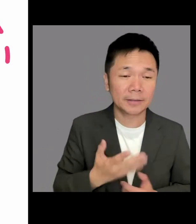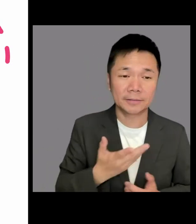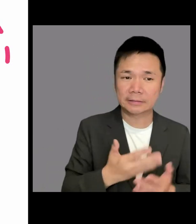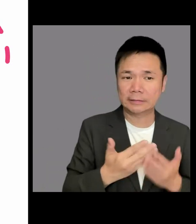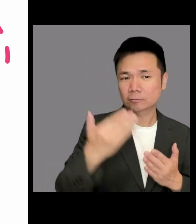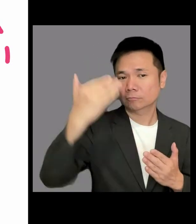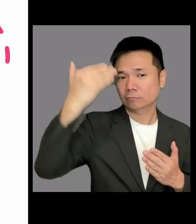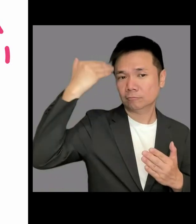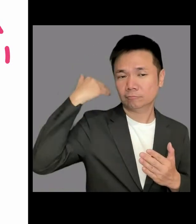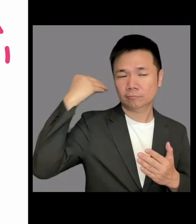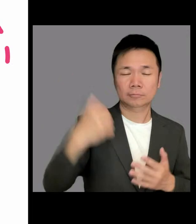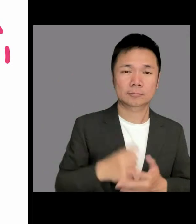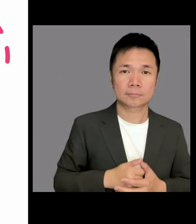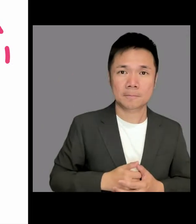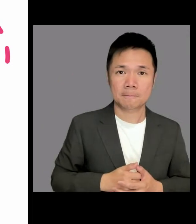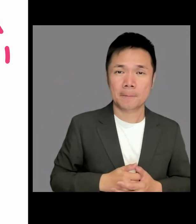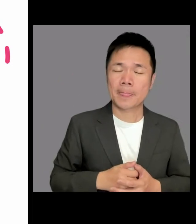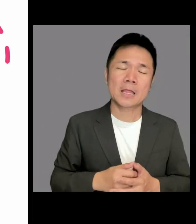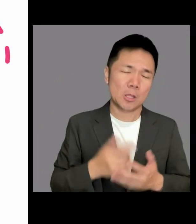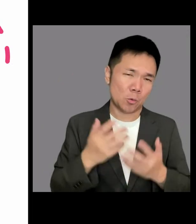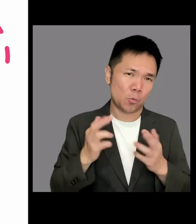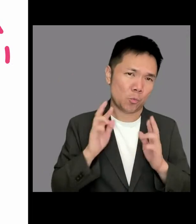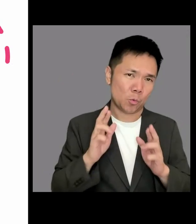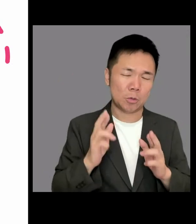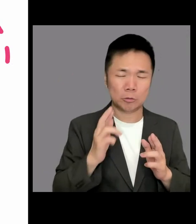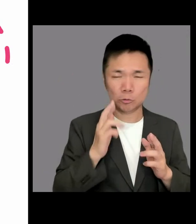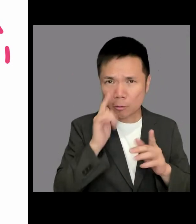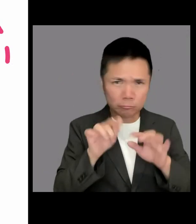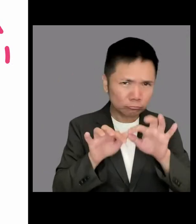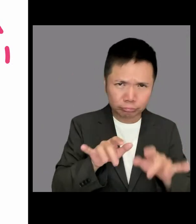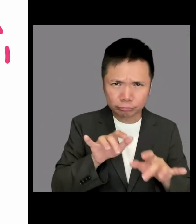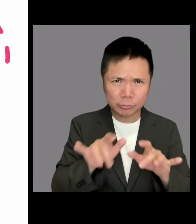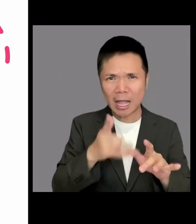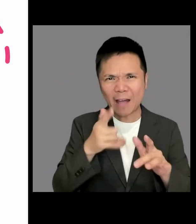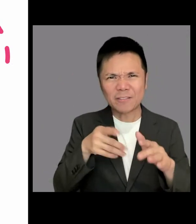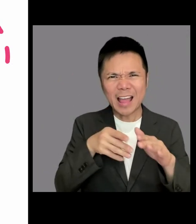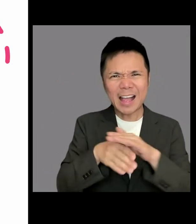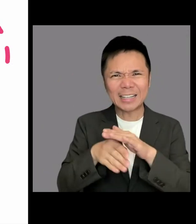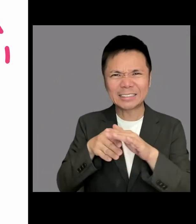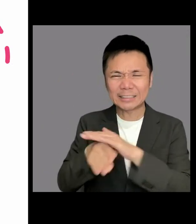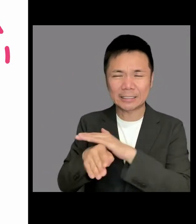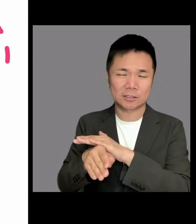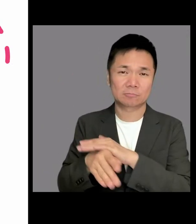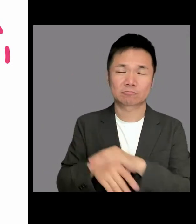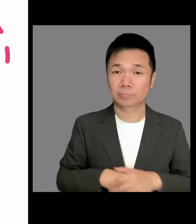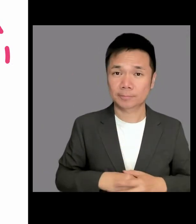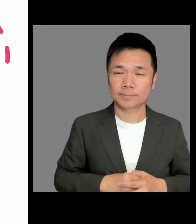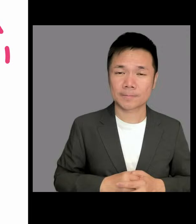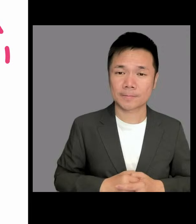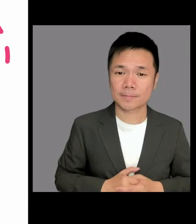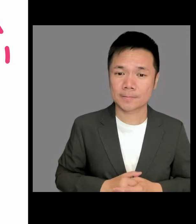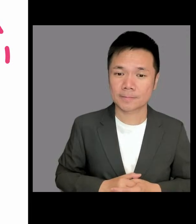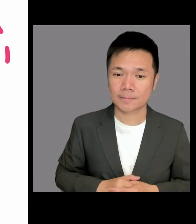that there were few tools on the market, few assistive technology tools that weren't